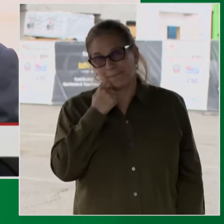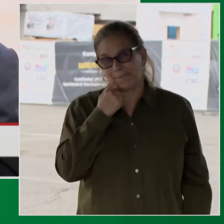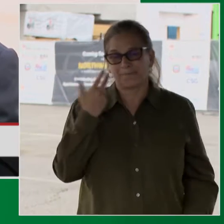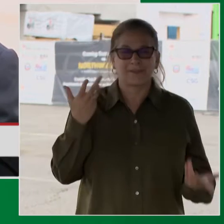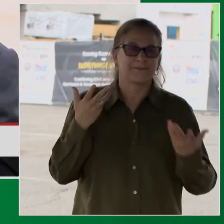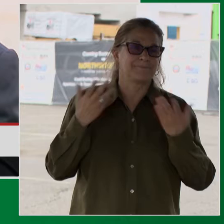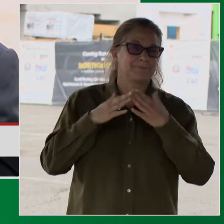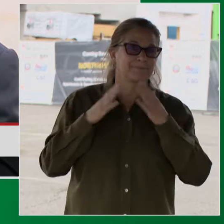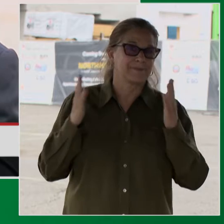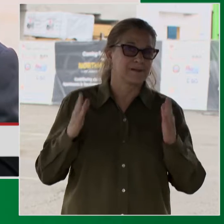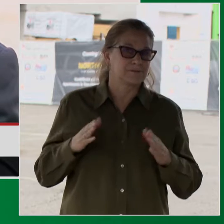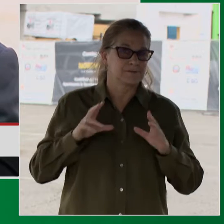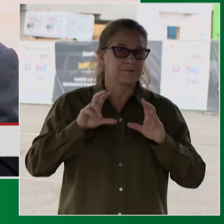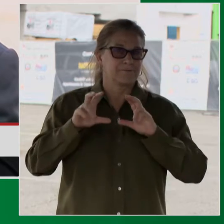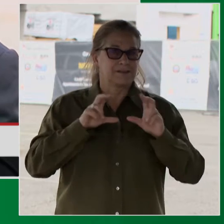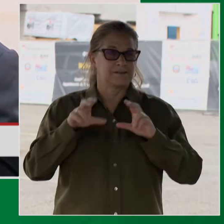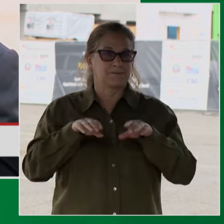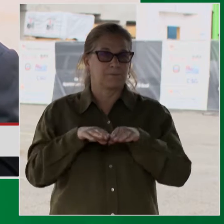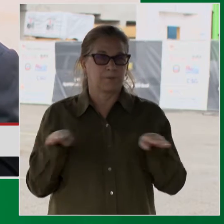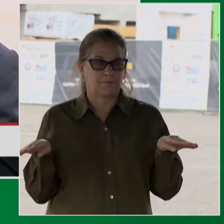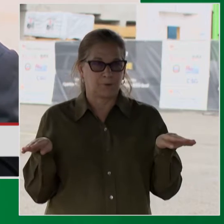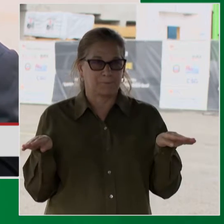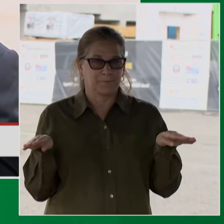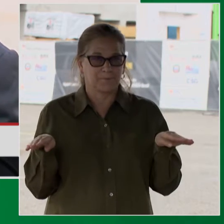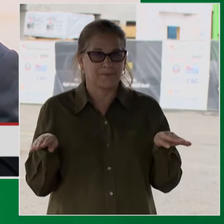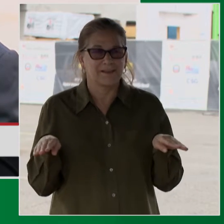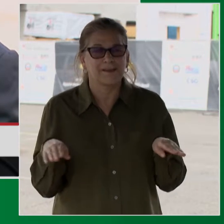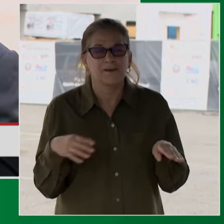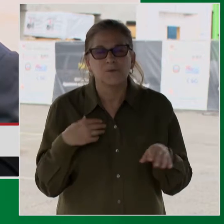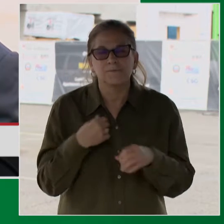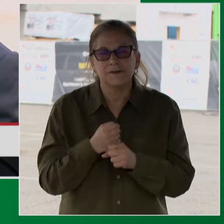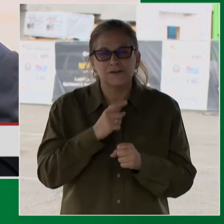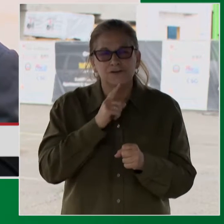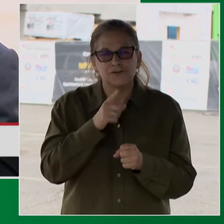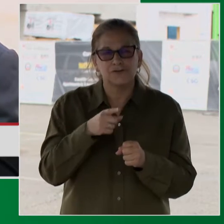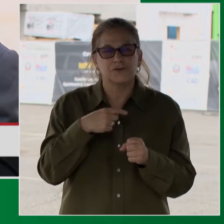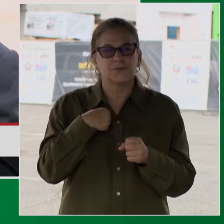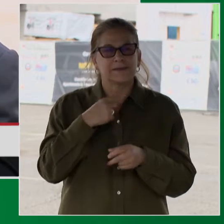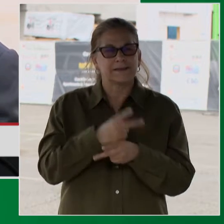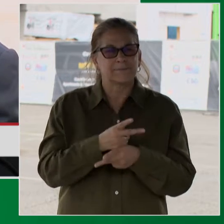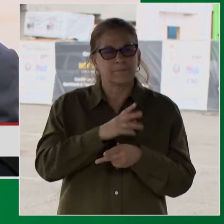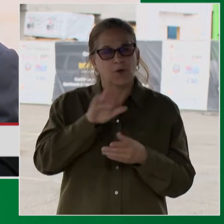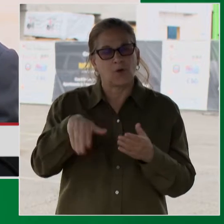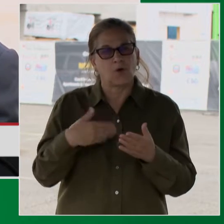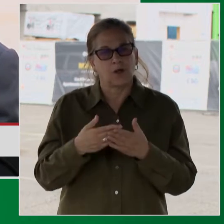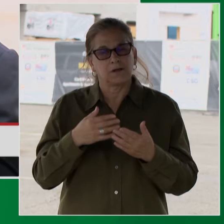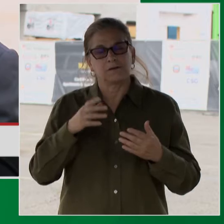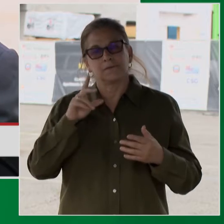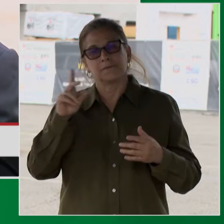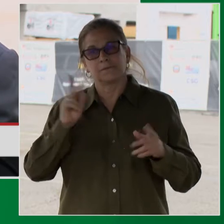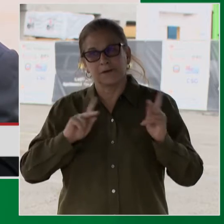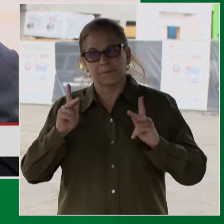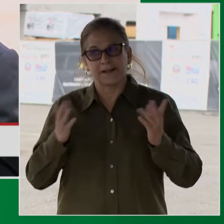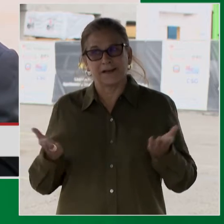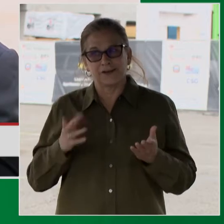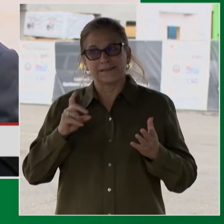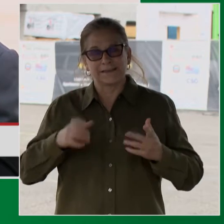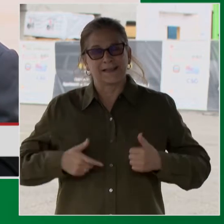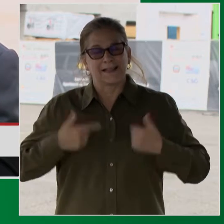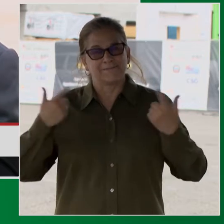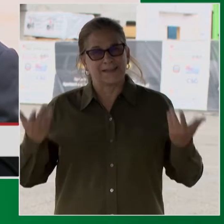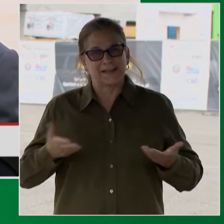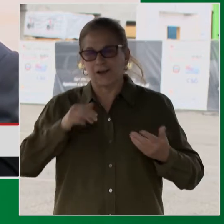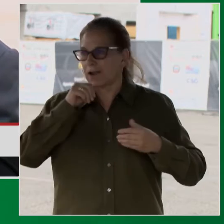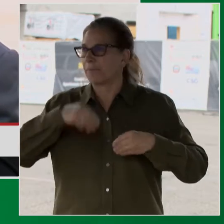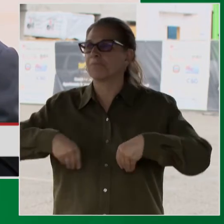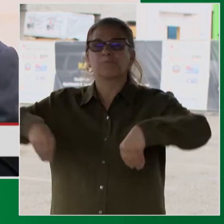equity in that space in the market, right? Making sure that we can retain residents and households who would normally go somewhere else to buy housing because of the housing